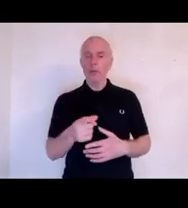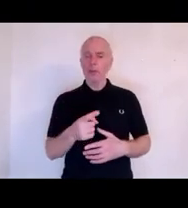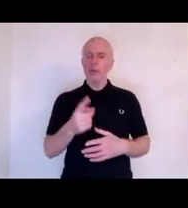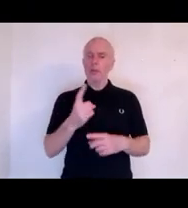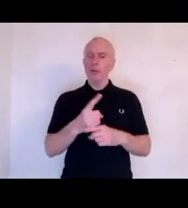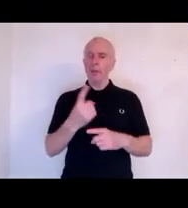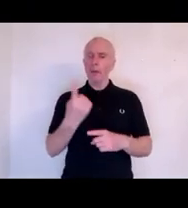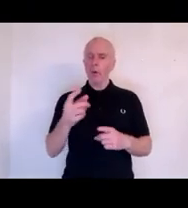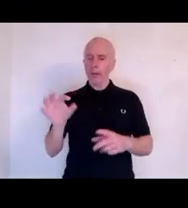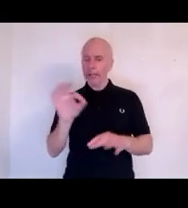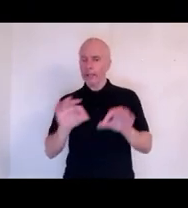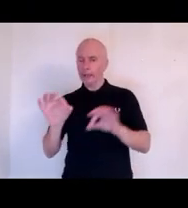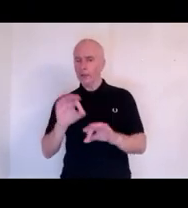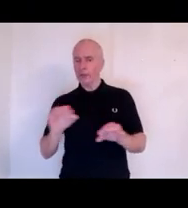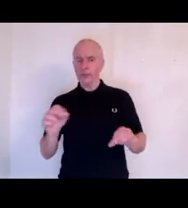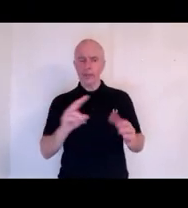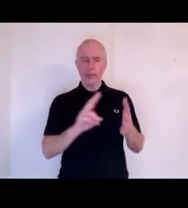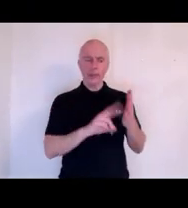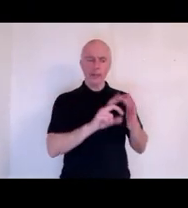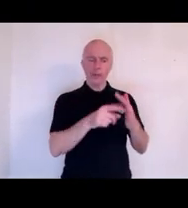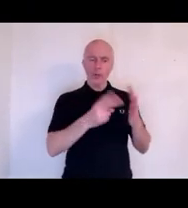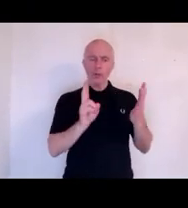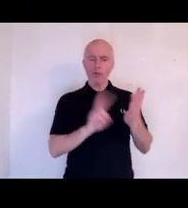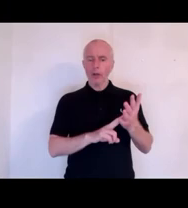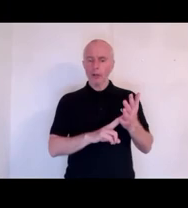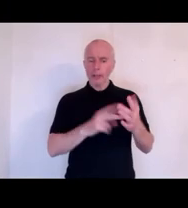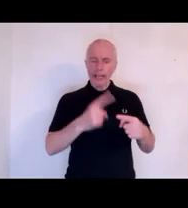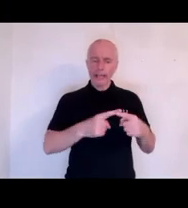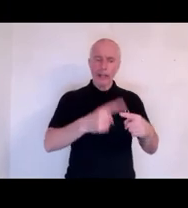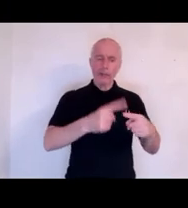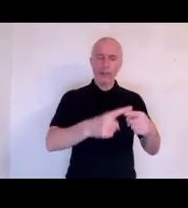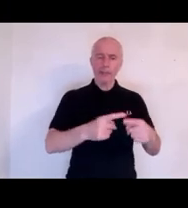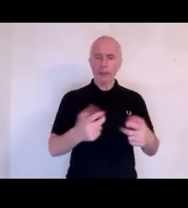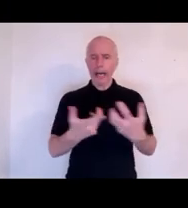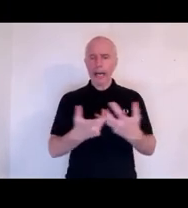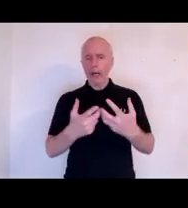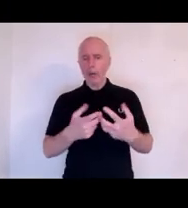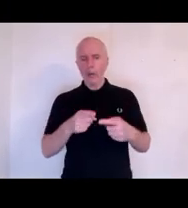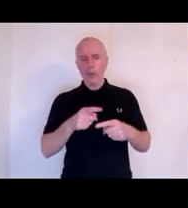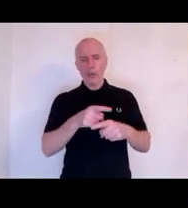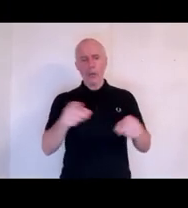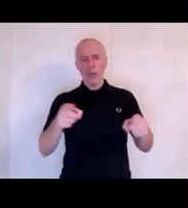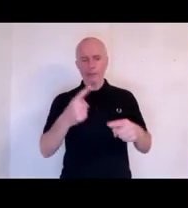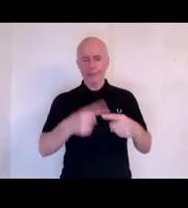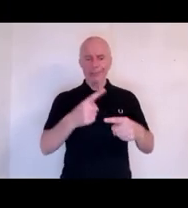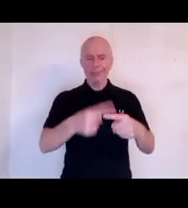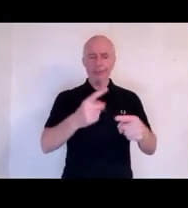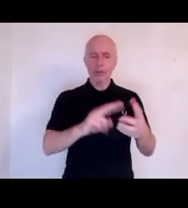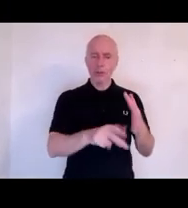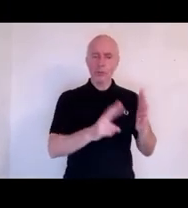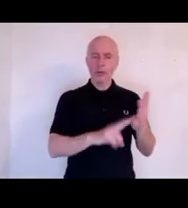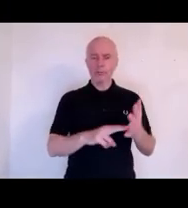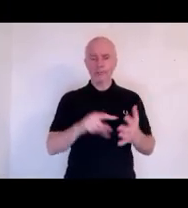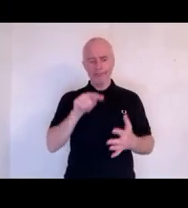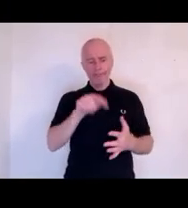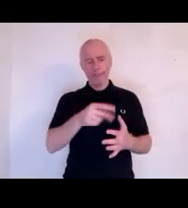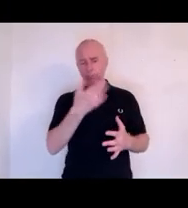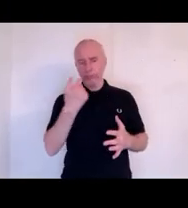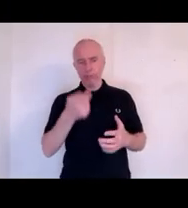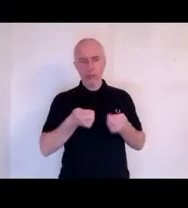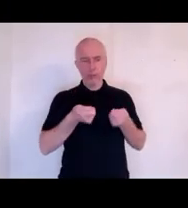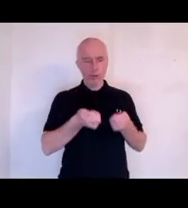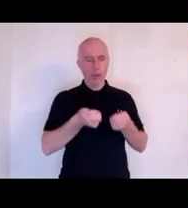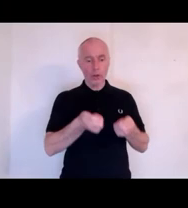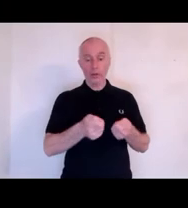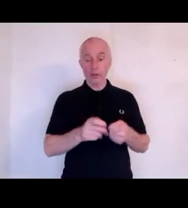a neutron accelerator. But how do you accelerate neutrons since they have no charge? That's a